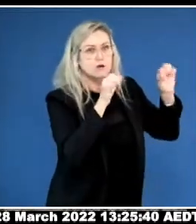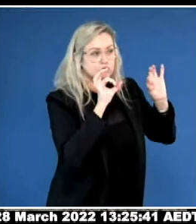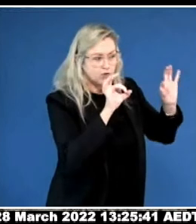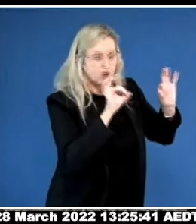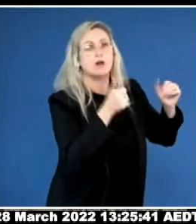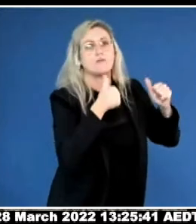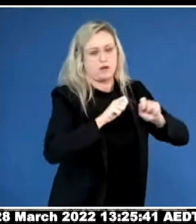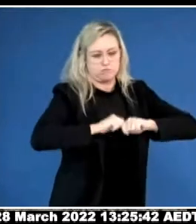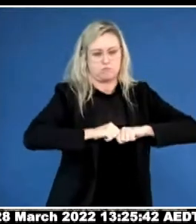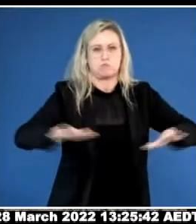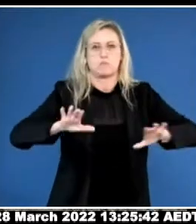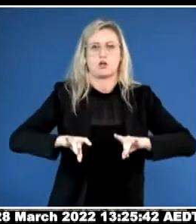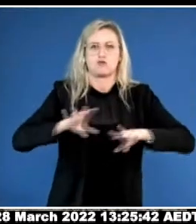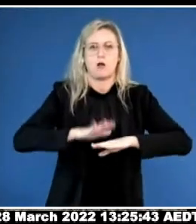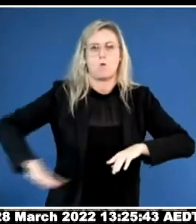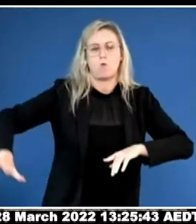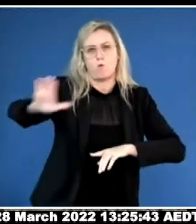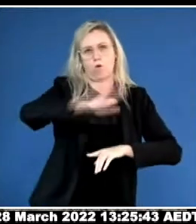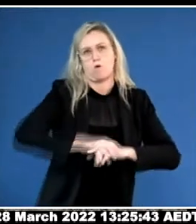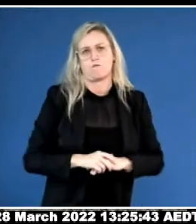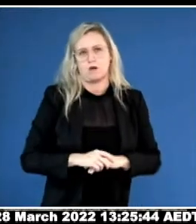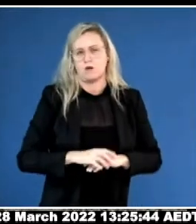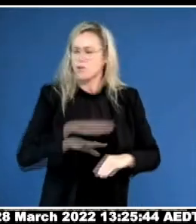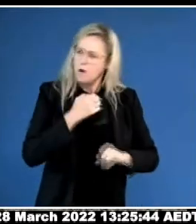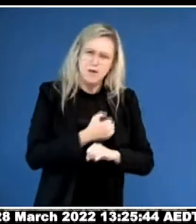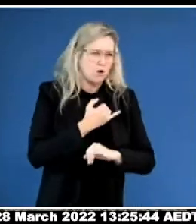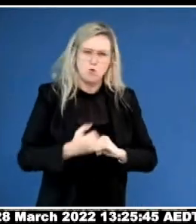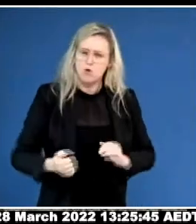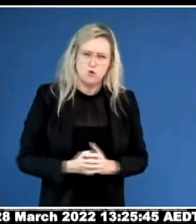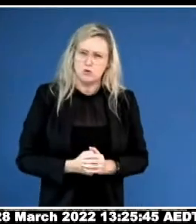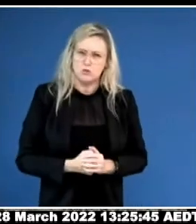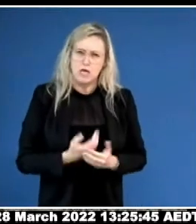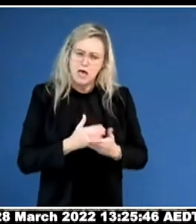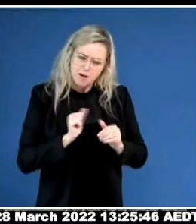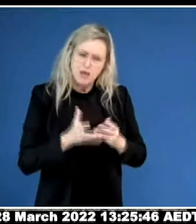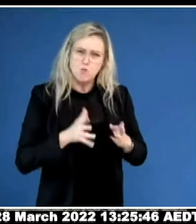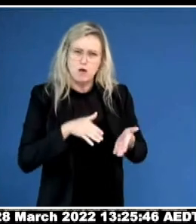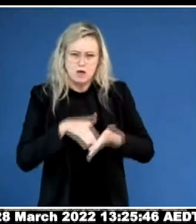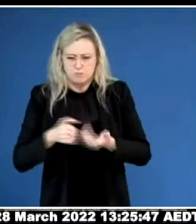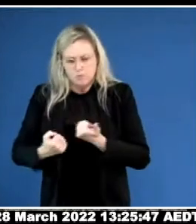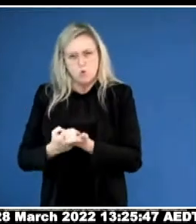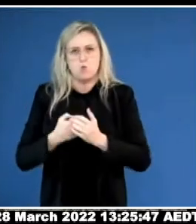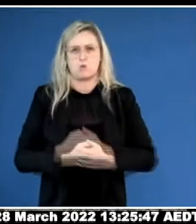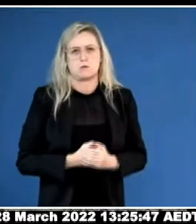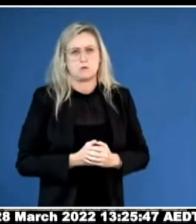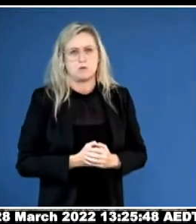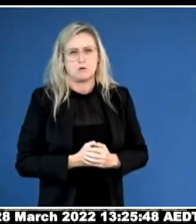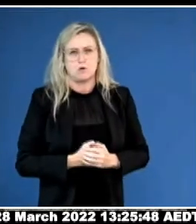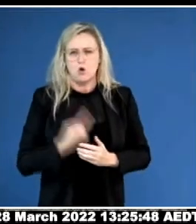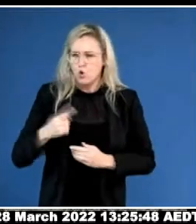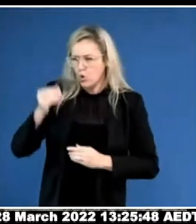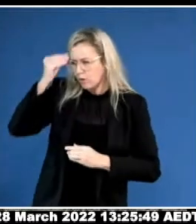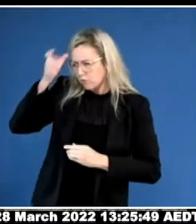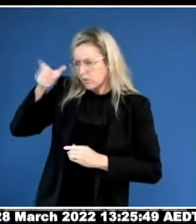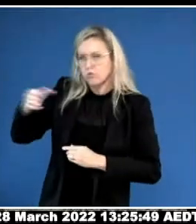creating more vulnerable environments for people to live in, bringing in the right people to consult with and continuing